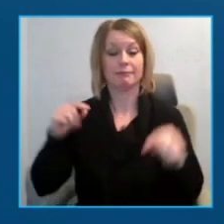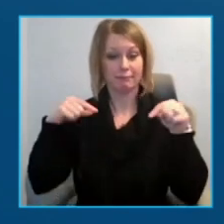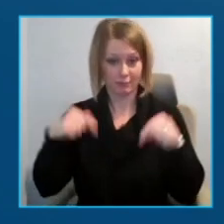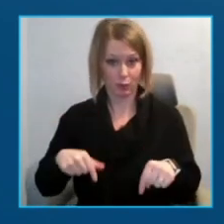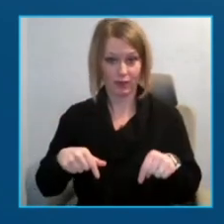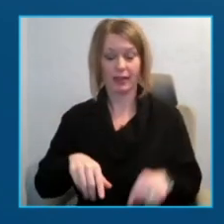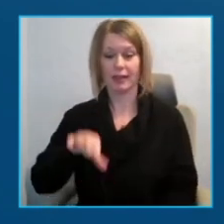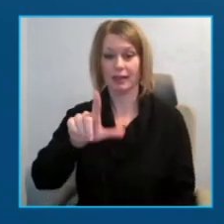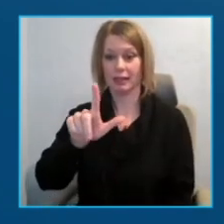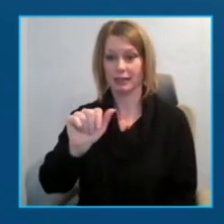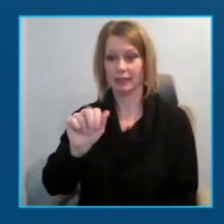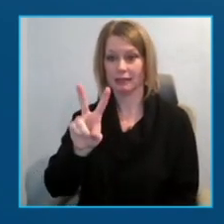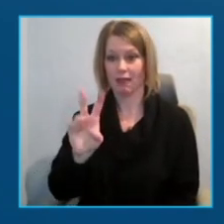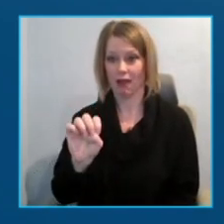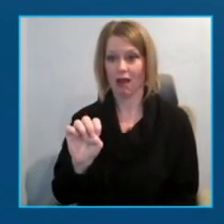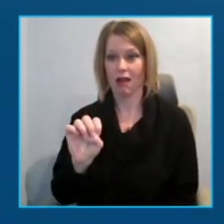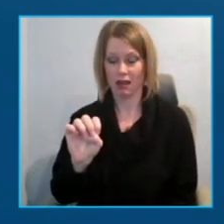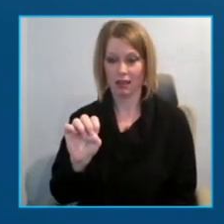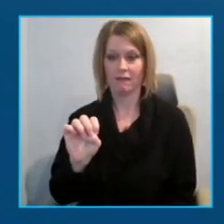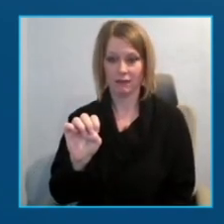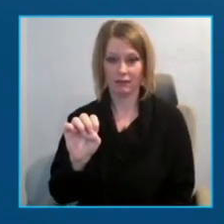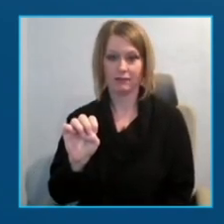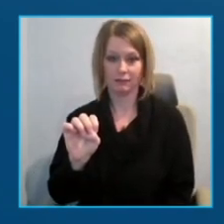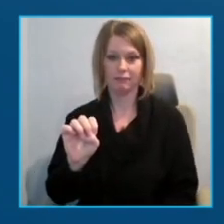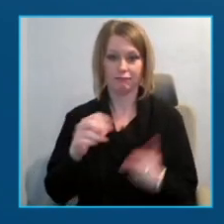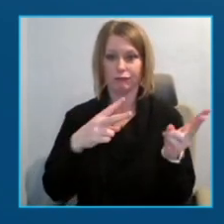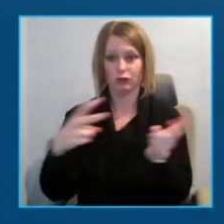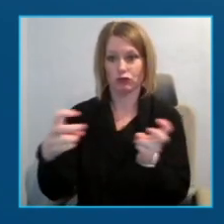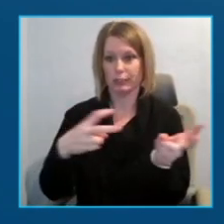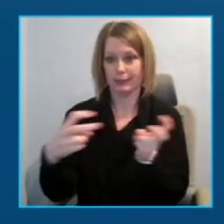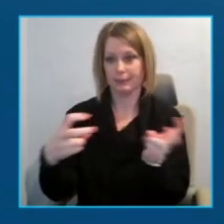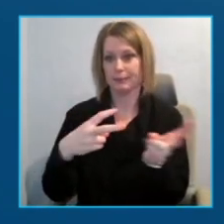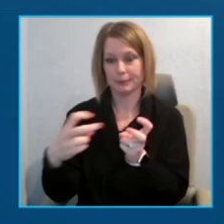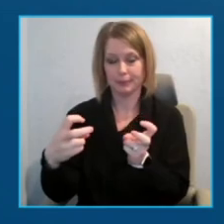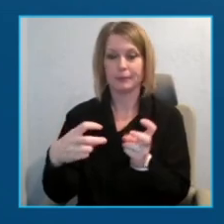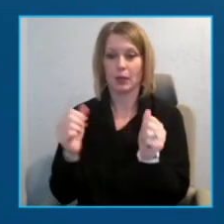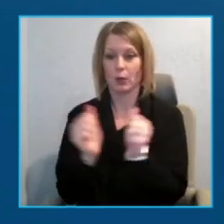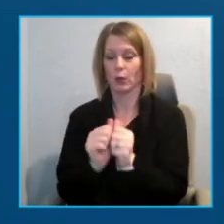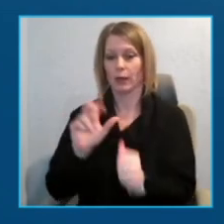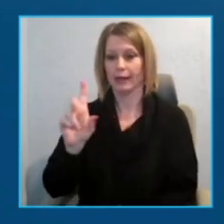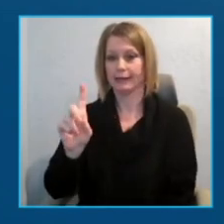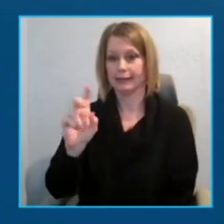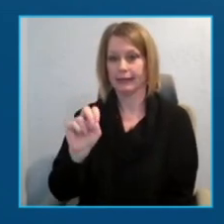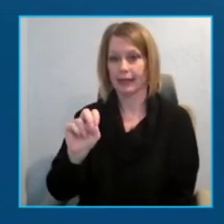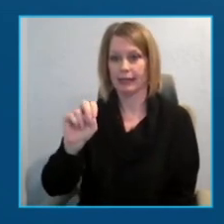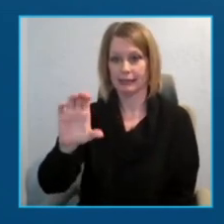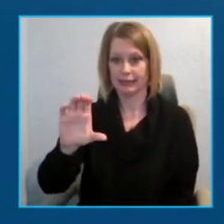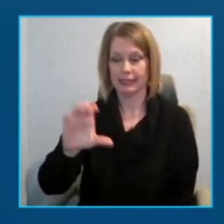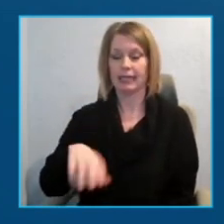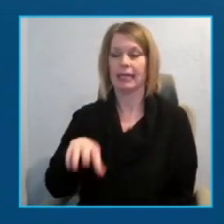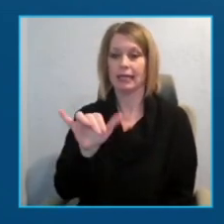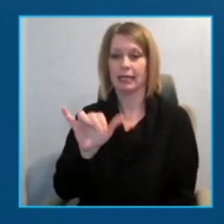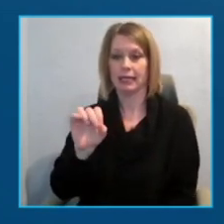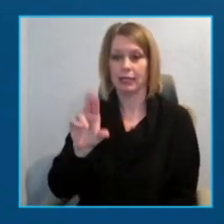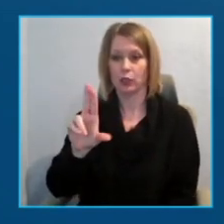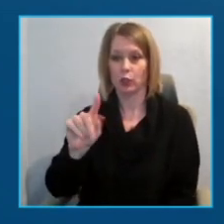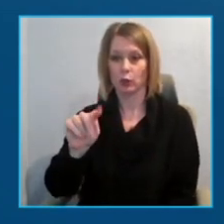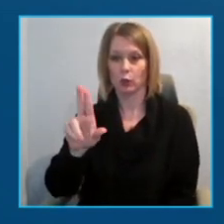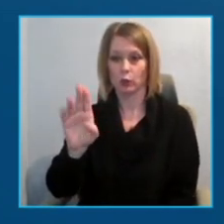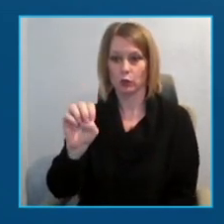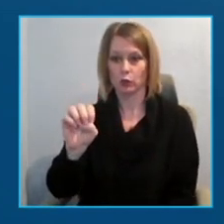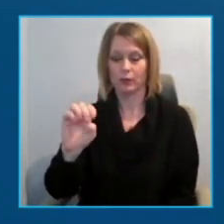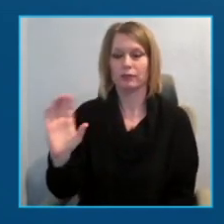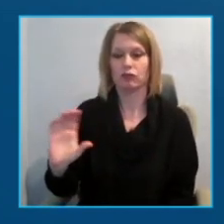these proceedings on these DNC YouTube channel so that we can have an